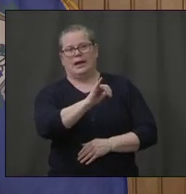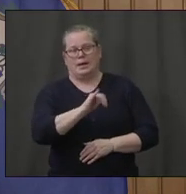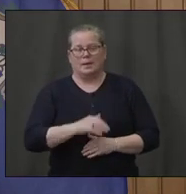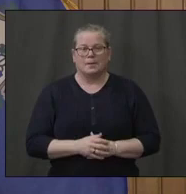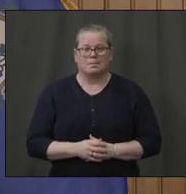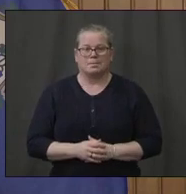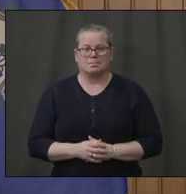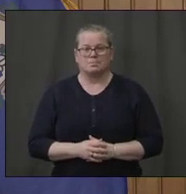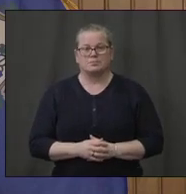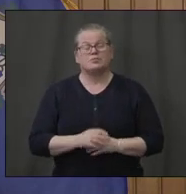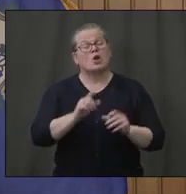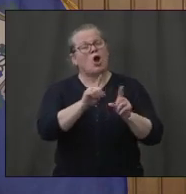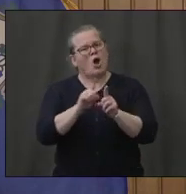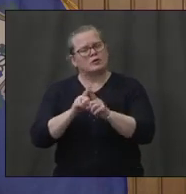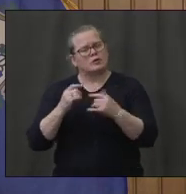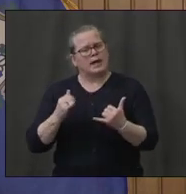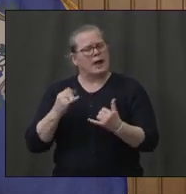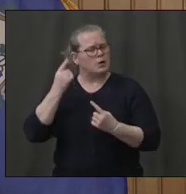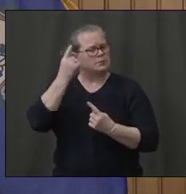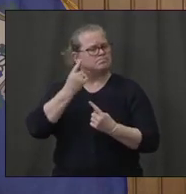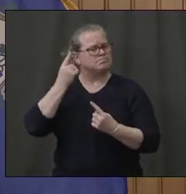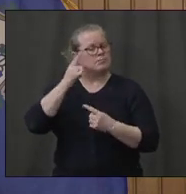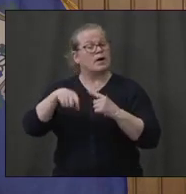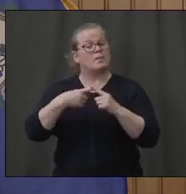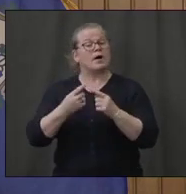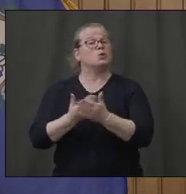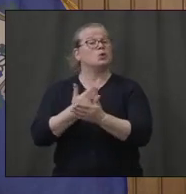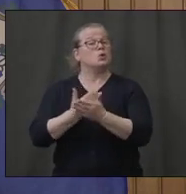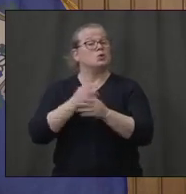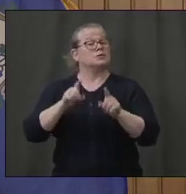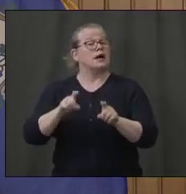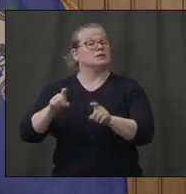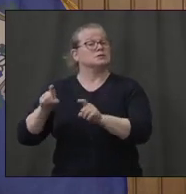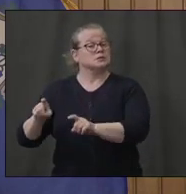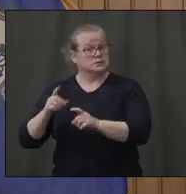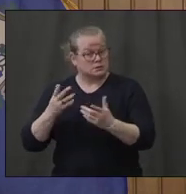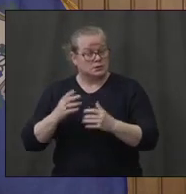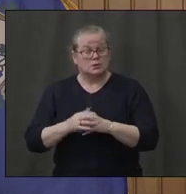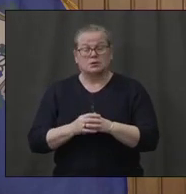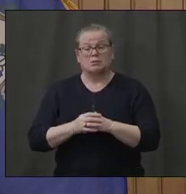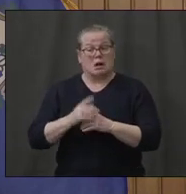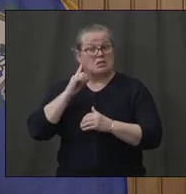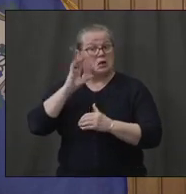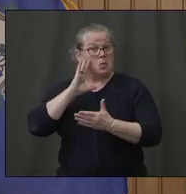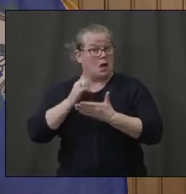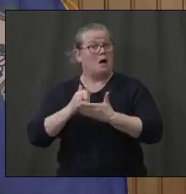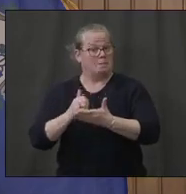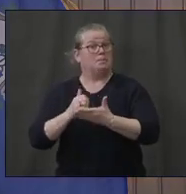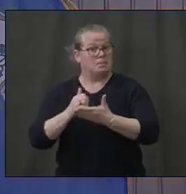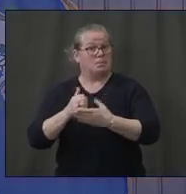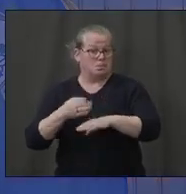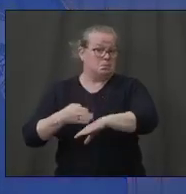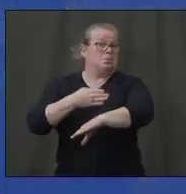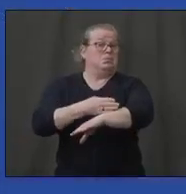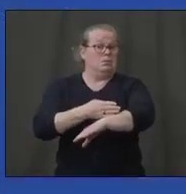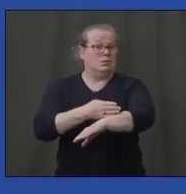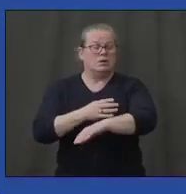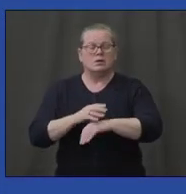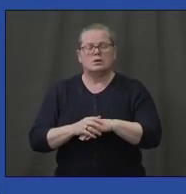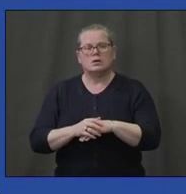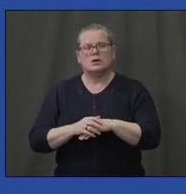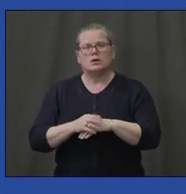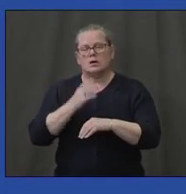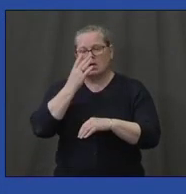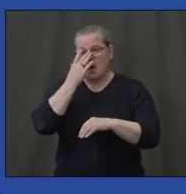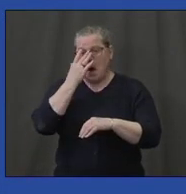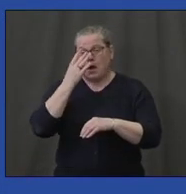an enormous difference. You see that preparing for the exit strategy and building surge capacity. We've ramped up our